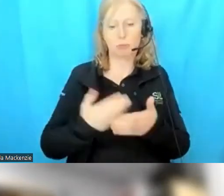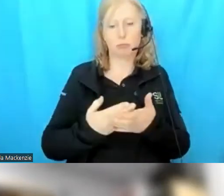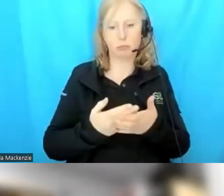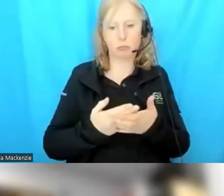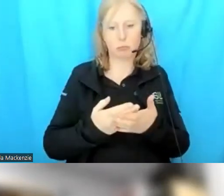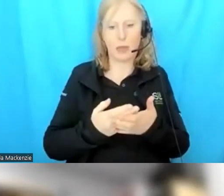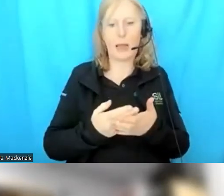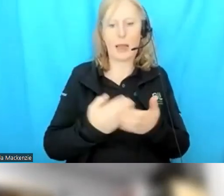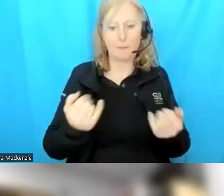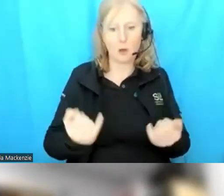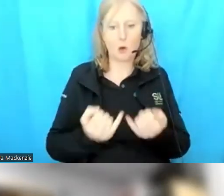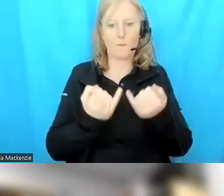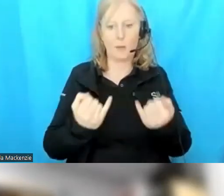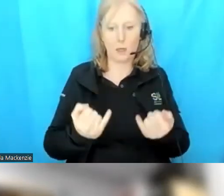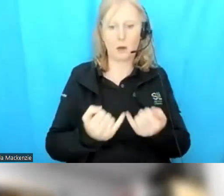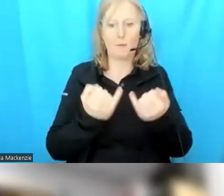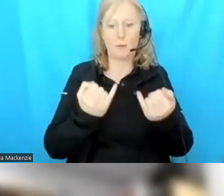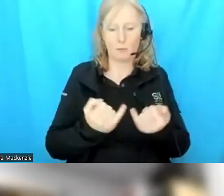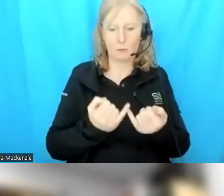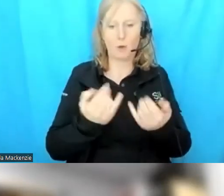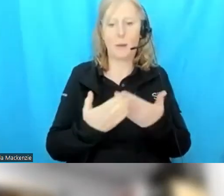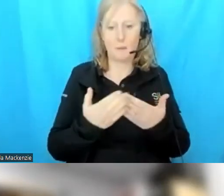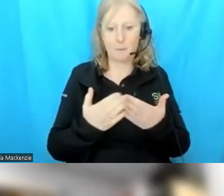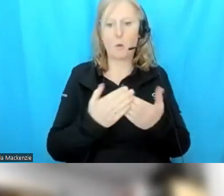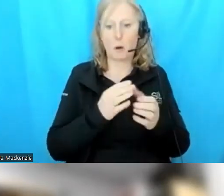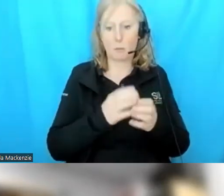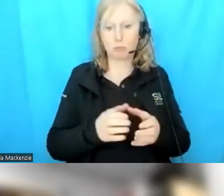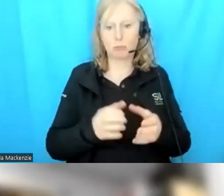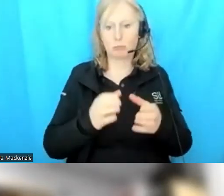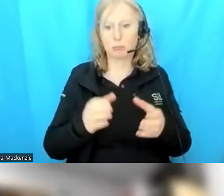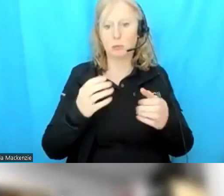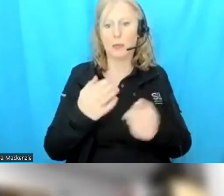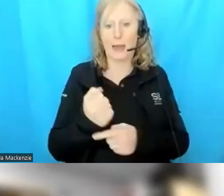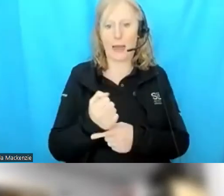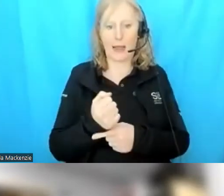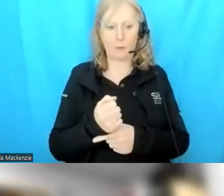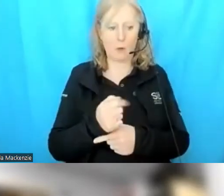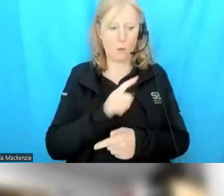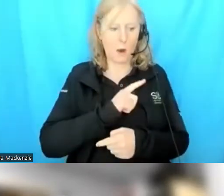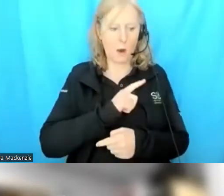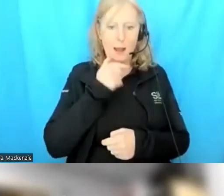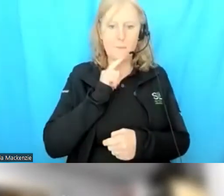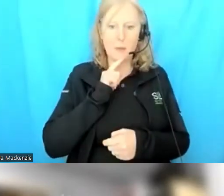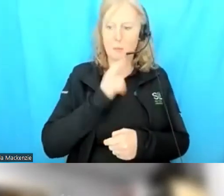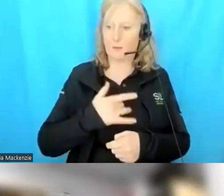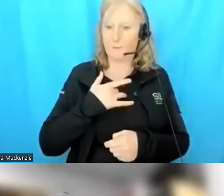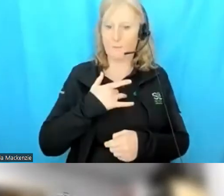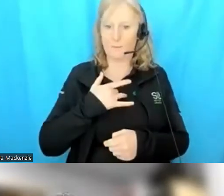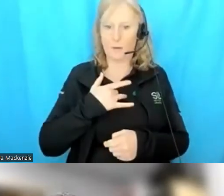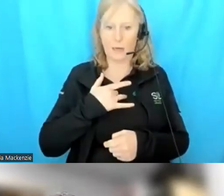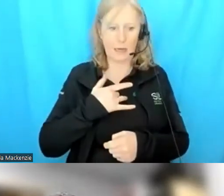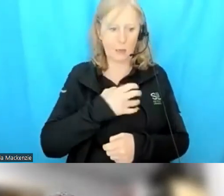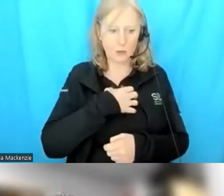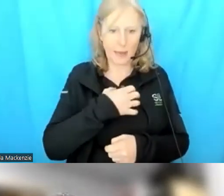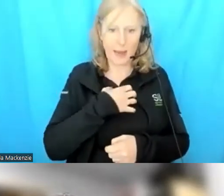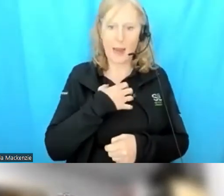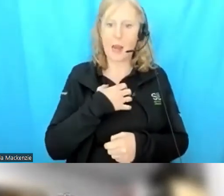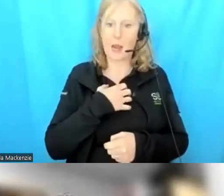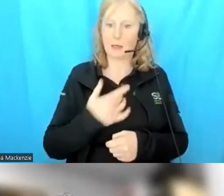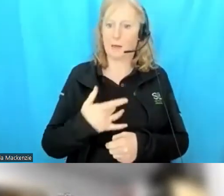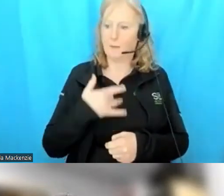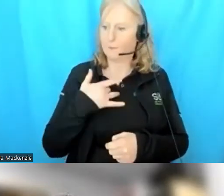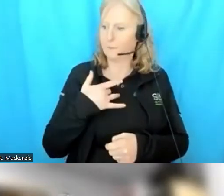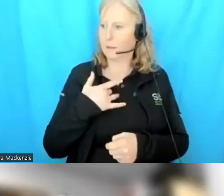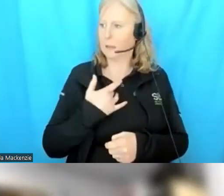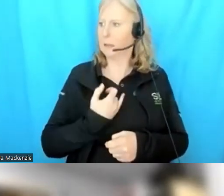between people in general. I think people have been on edge. Everyone's been scared. Everyone's been feeling rubbish. And that has really affected how